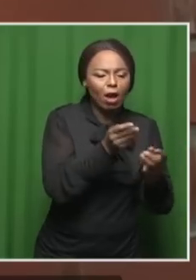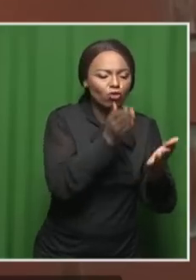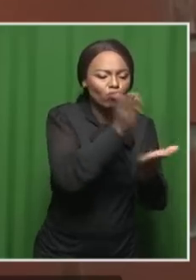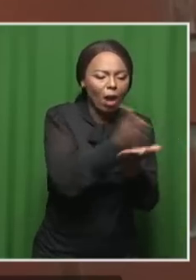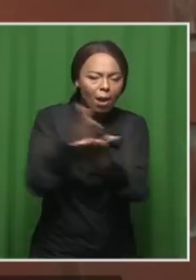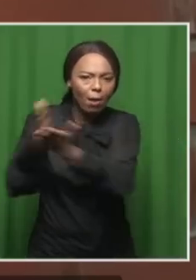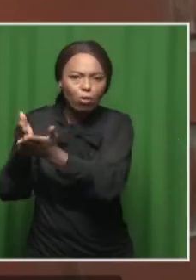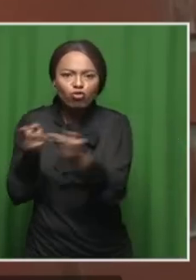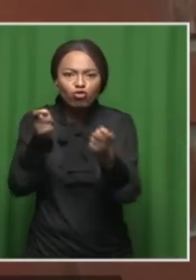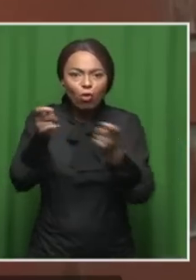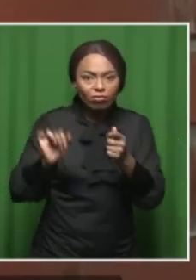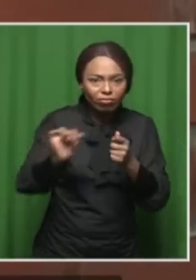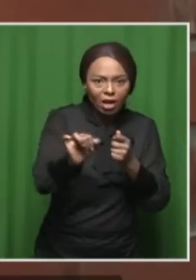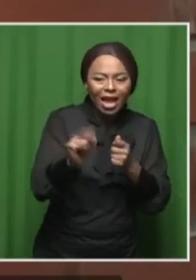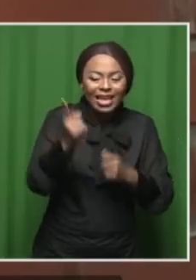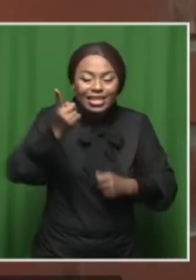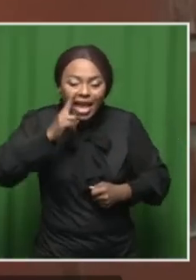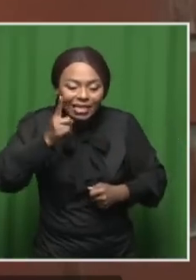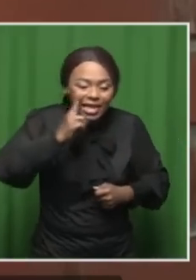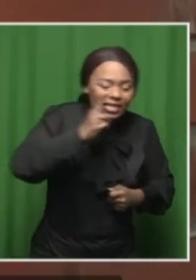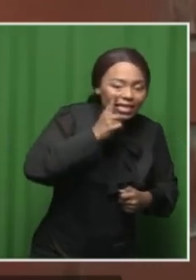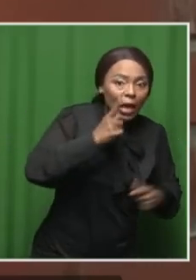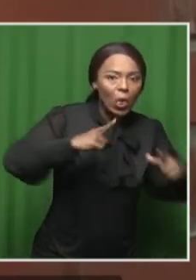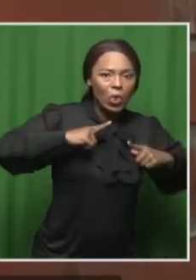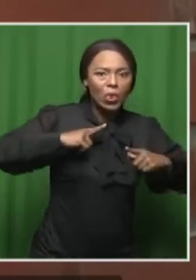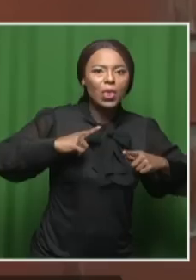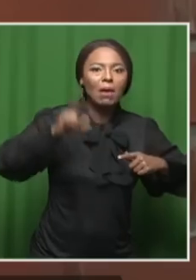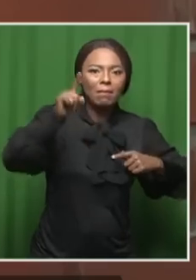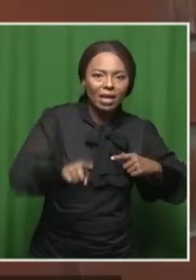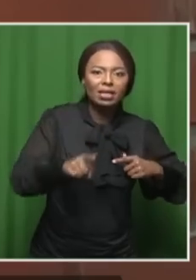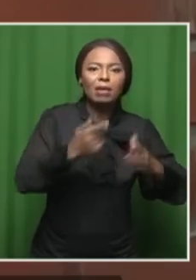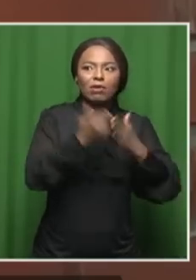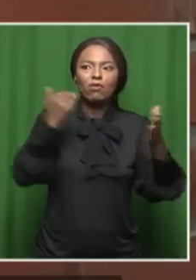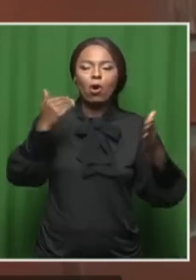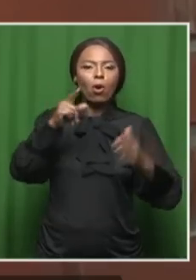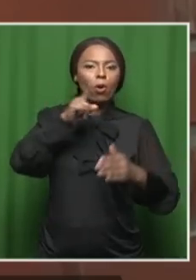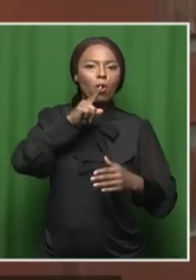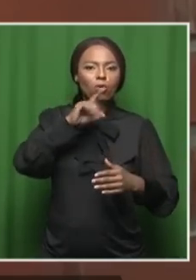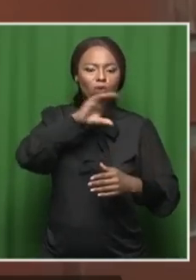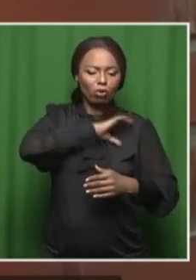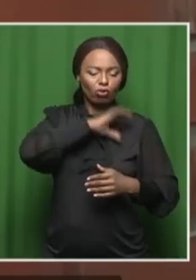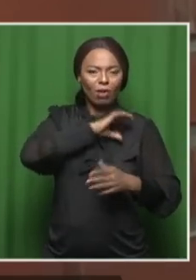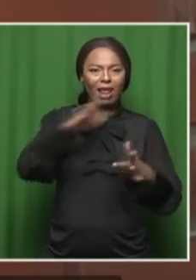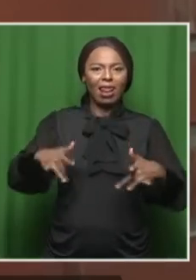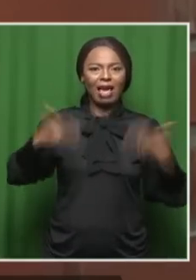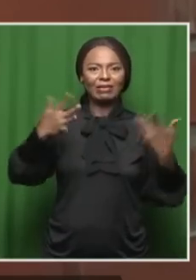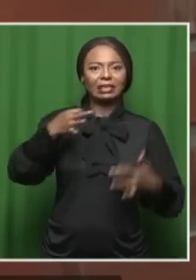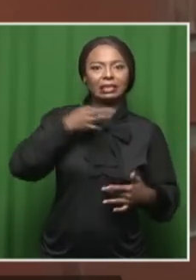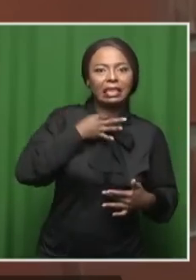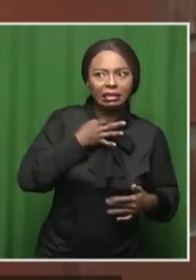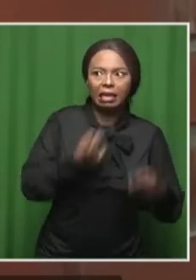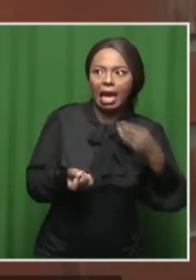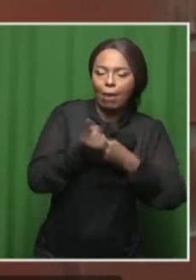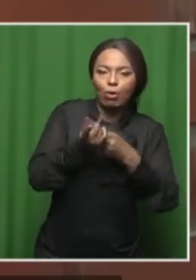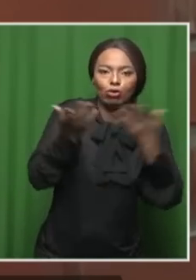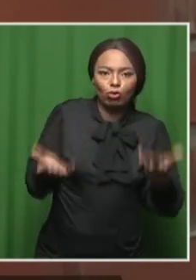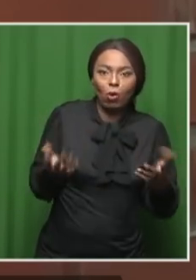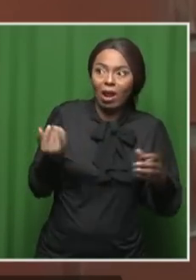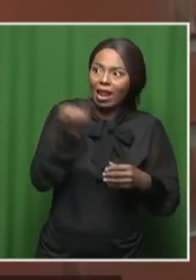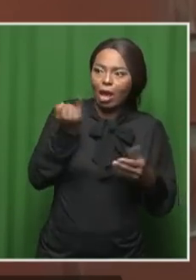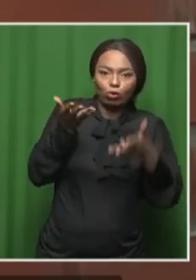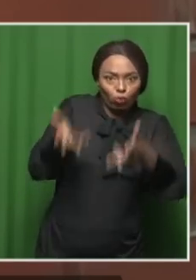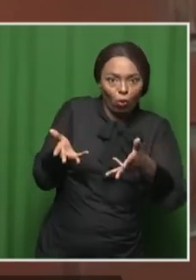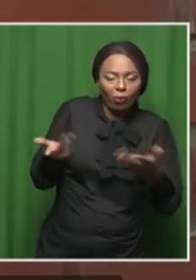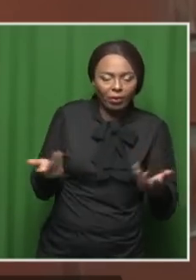on their shelves is tested, they are certain, so that consumers' lives are never put into jeopardy like what we are having right